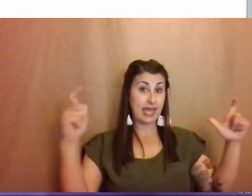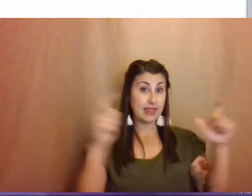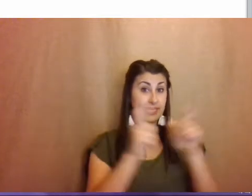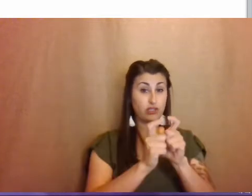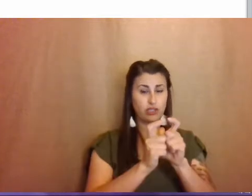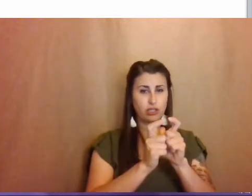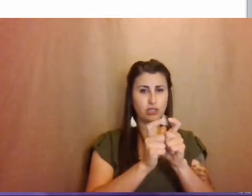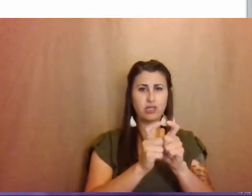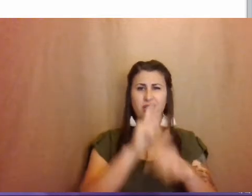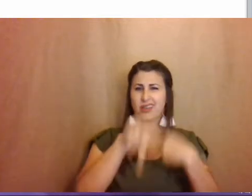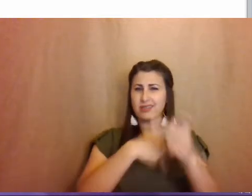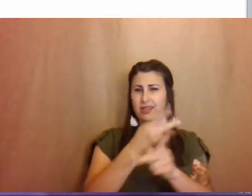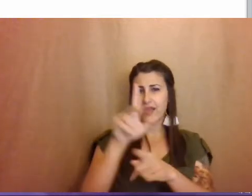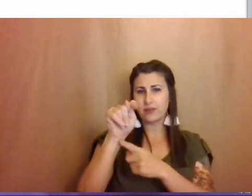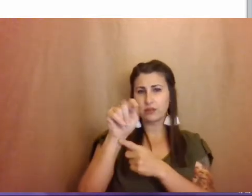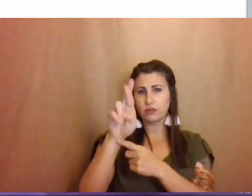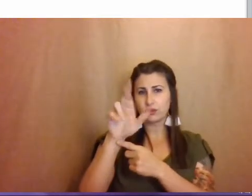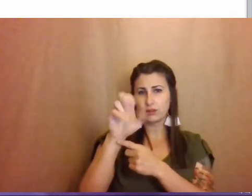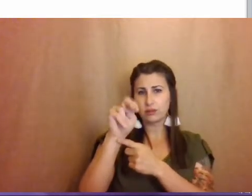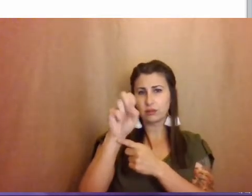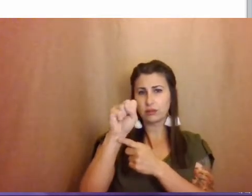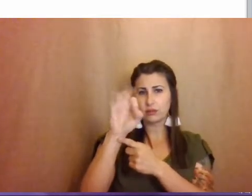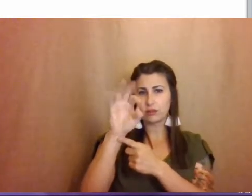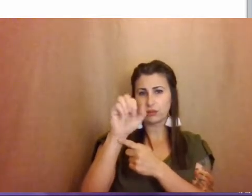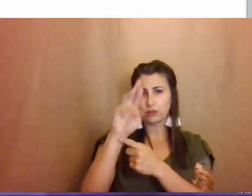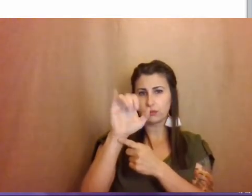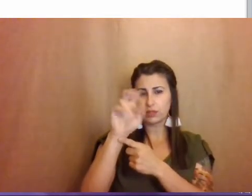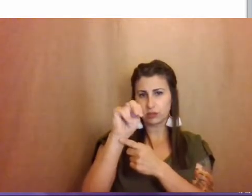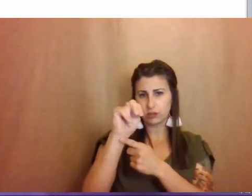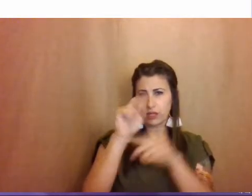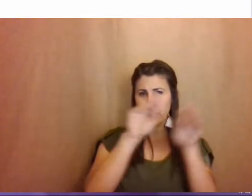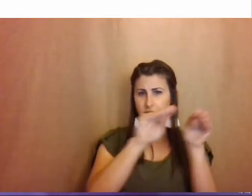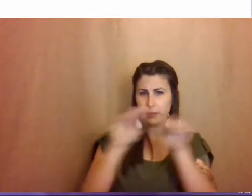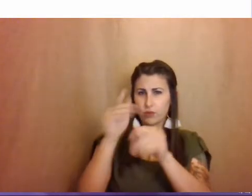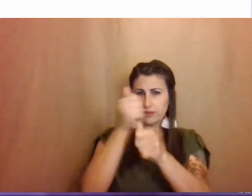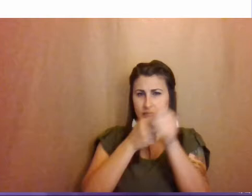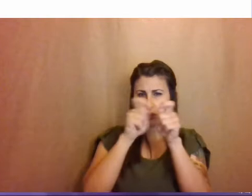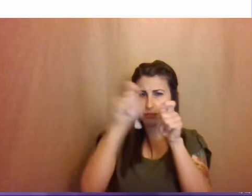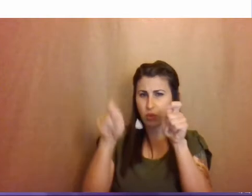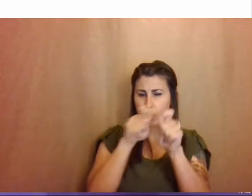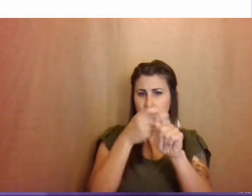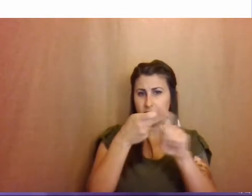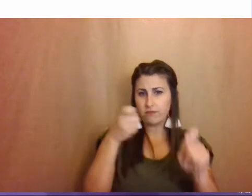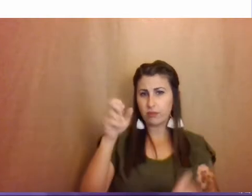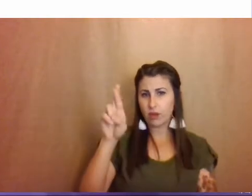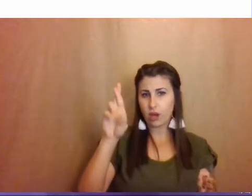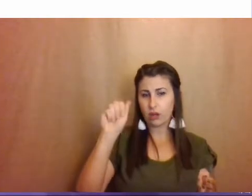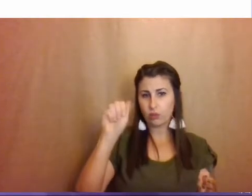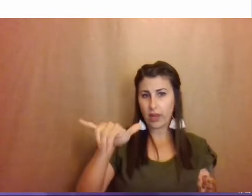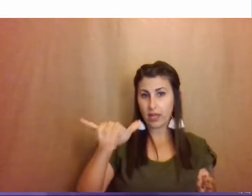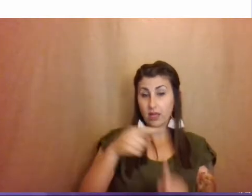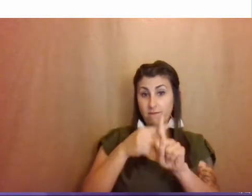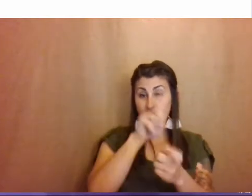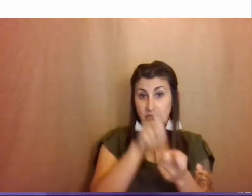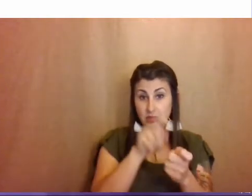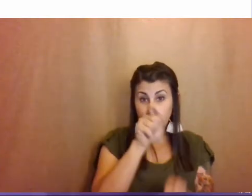A dilation is a transformation that moves each point along a ray, coming from a fixed point. All